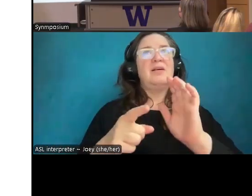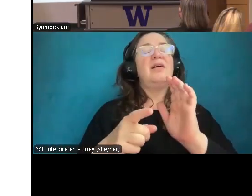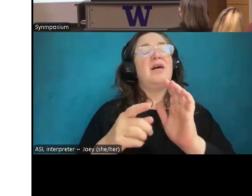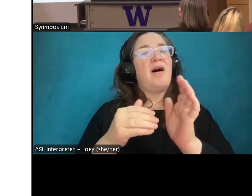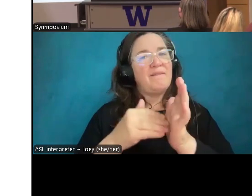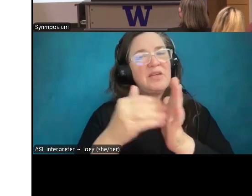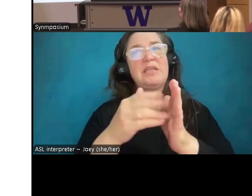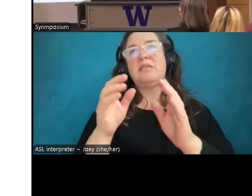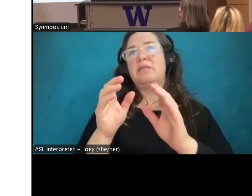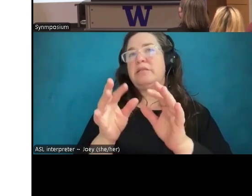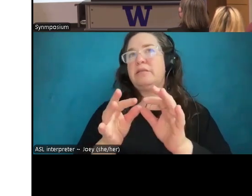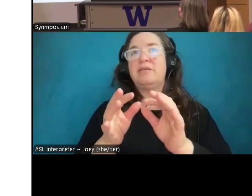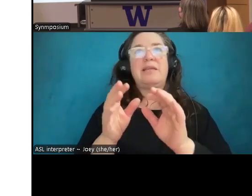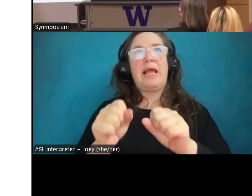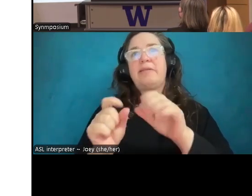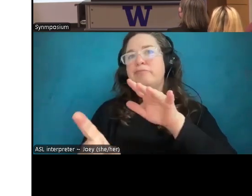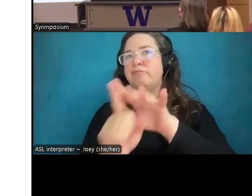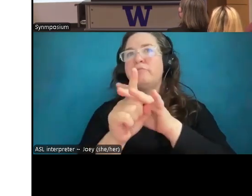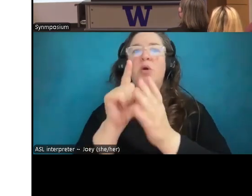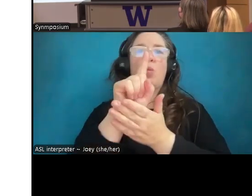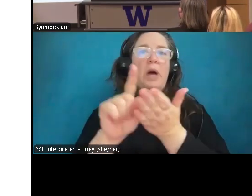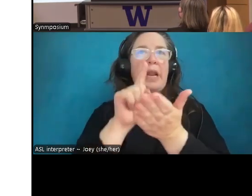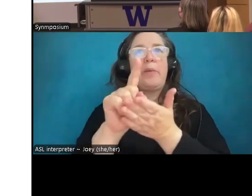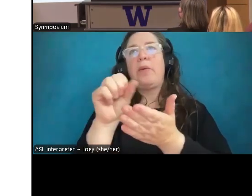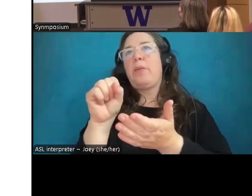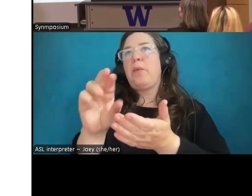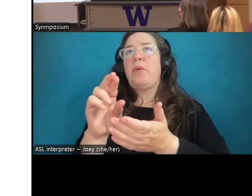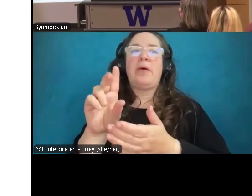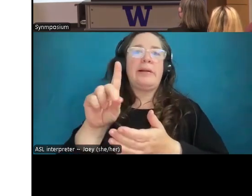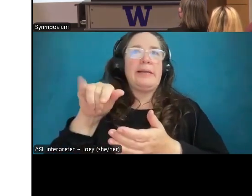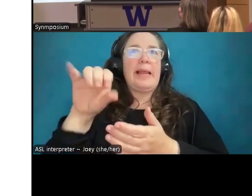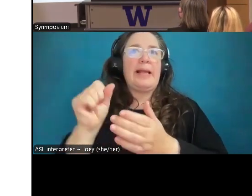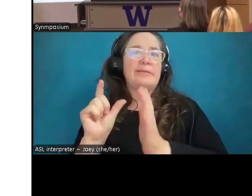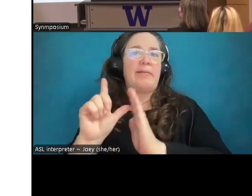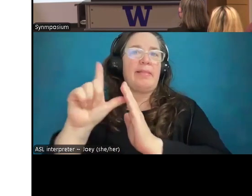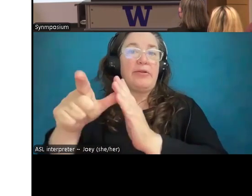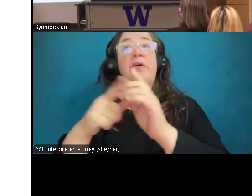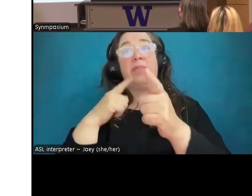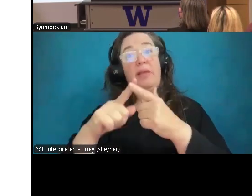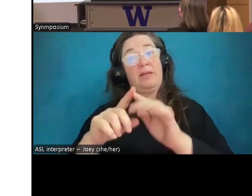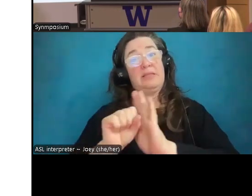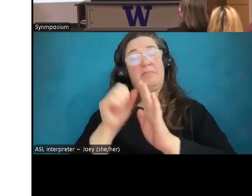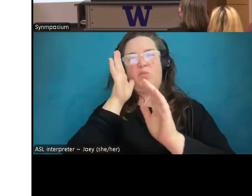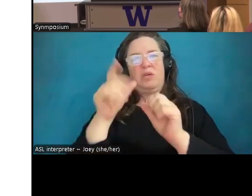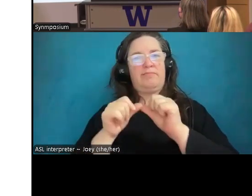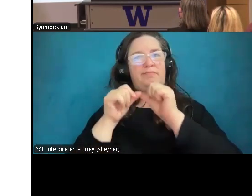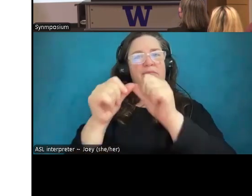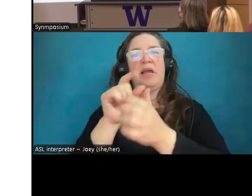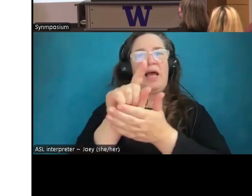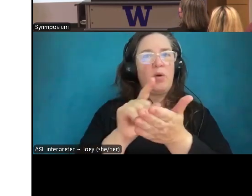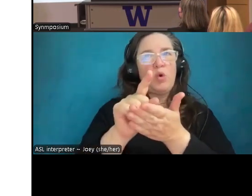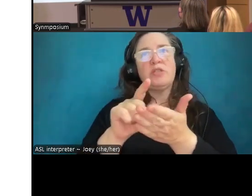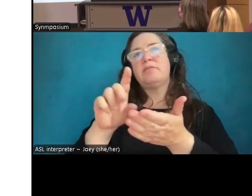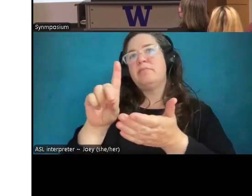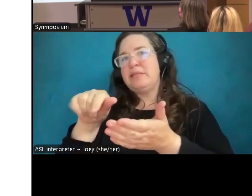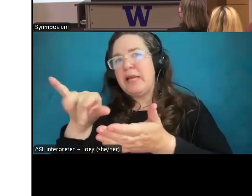for hours or days, and then those symptoms can last for hours, days, or weeks. And so you can imagine this is really